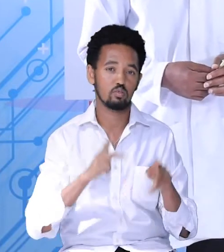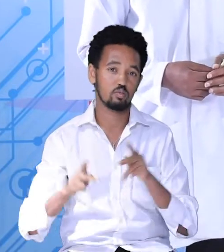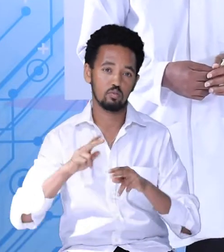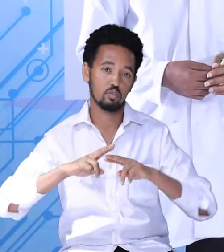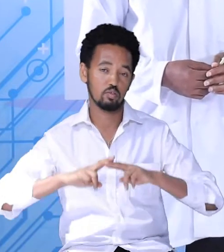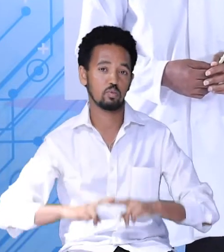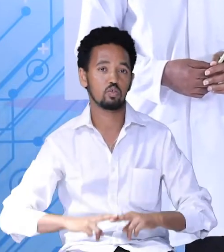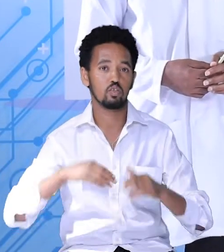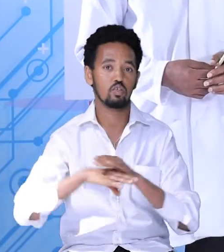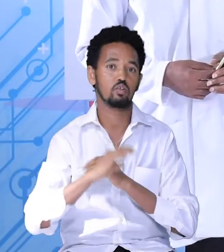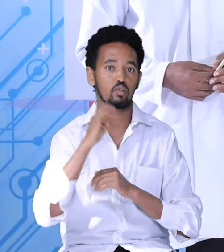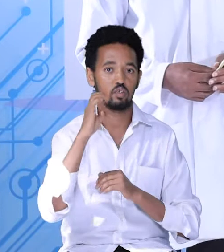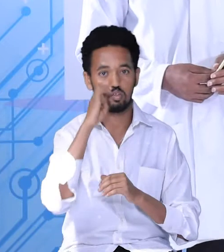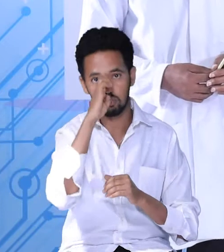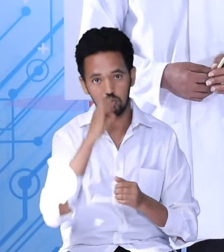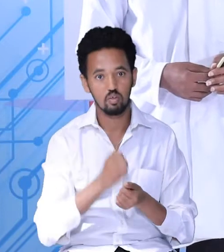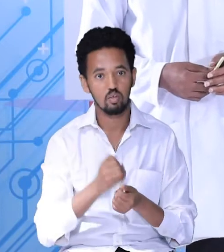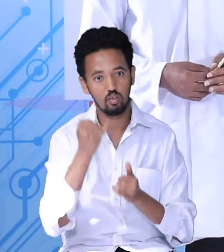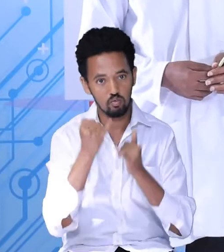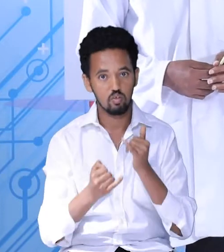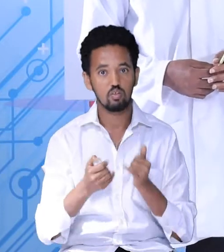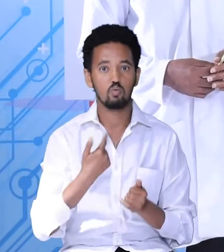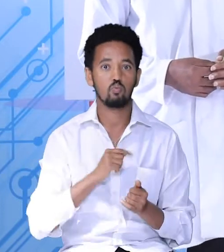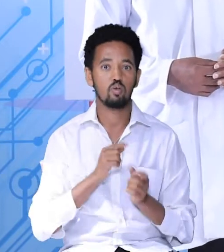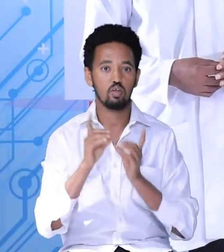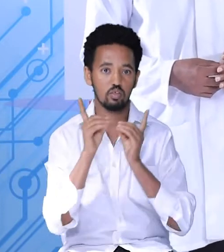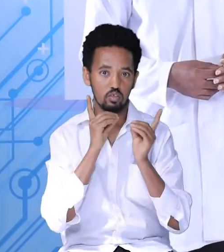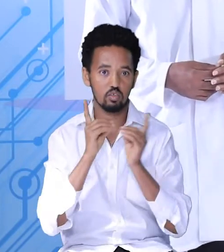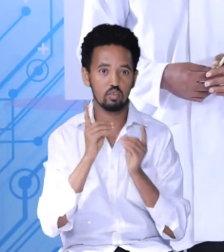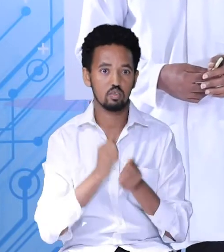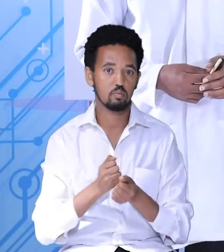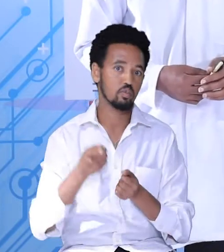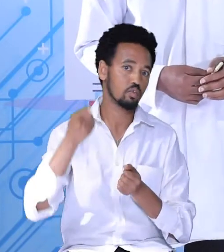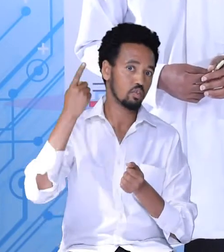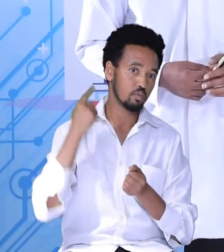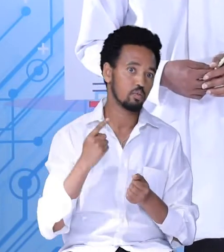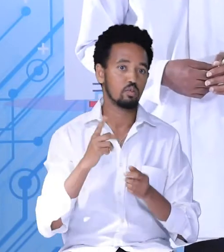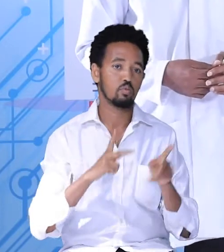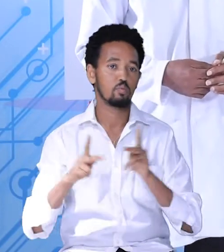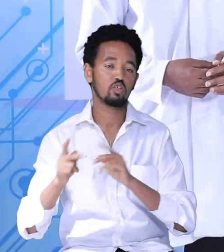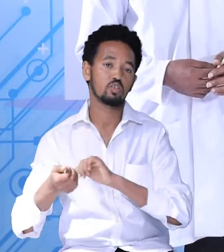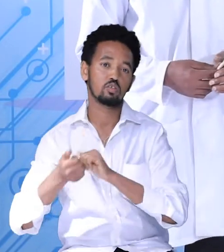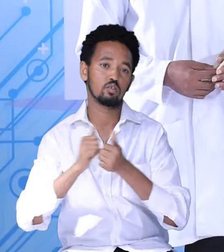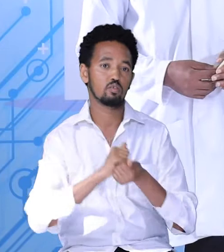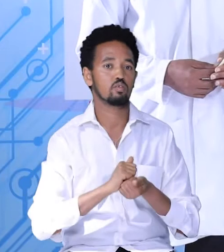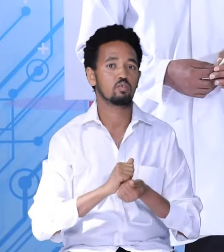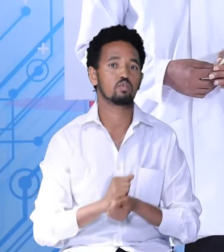Ethiopia. And finally, we have discussed the determinants of population change.